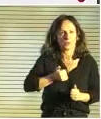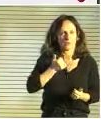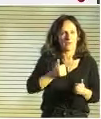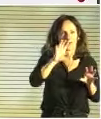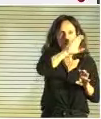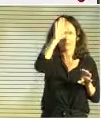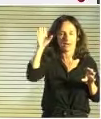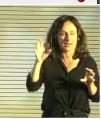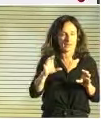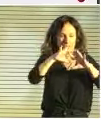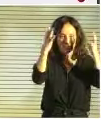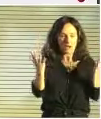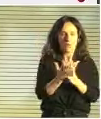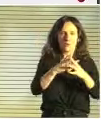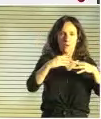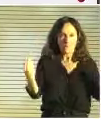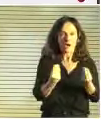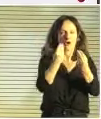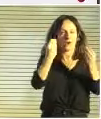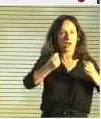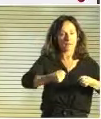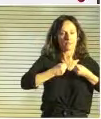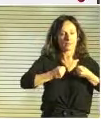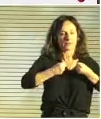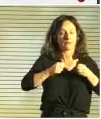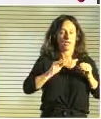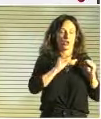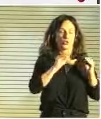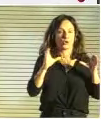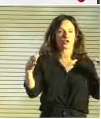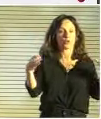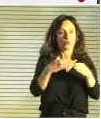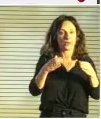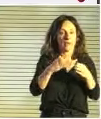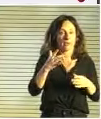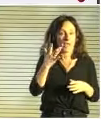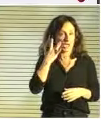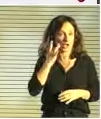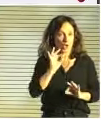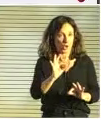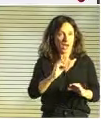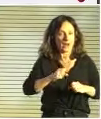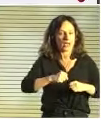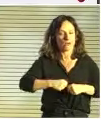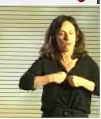communities, to strengthen also business. But we know the footprint, what we have to change,